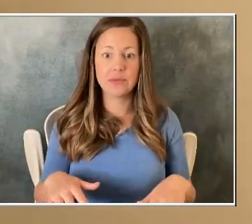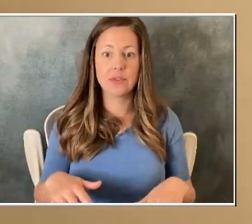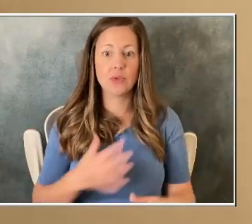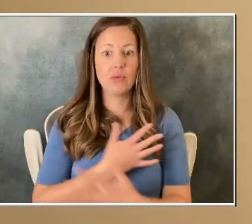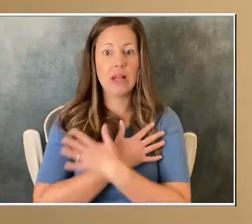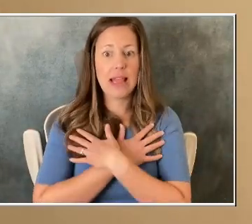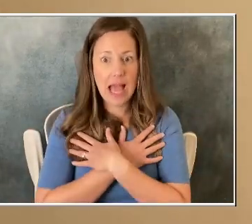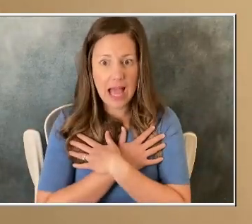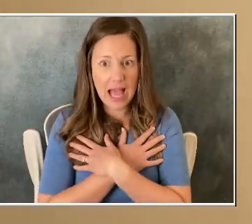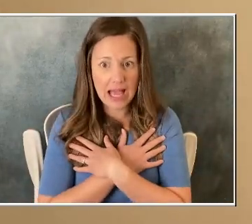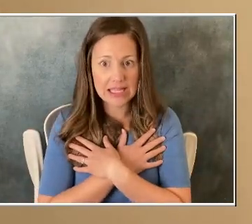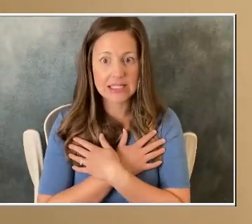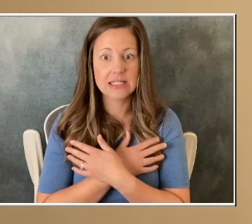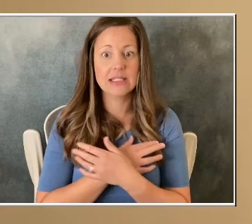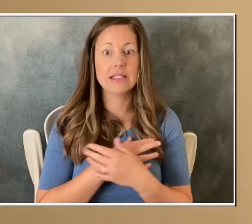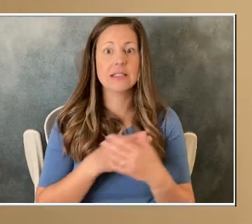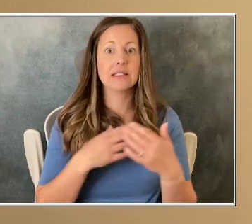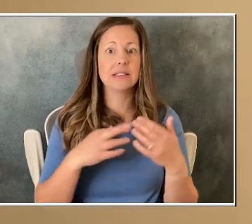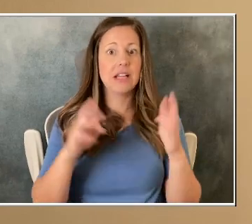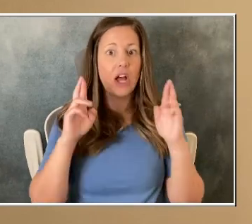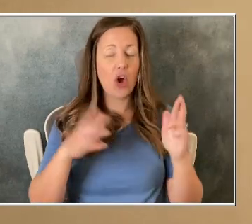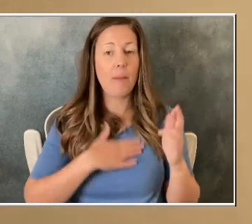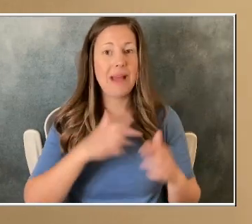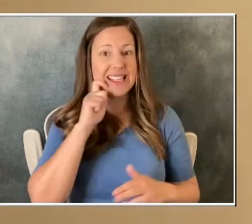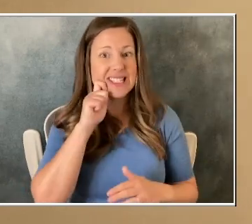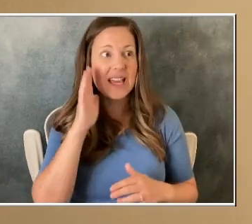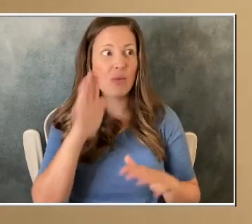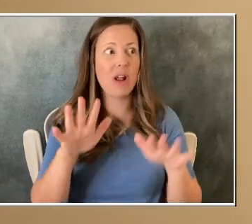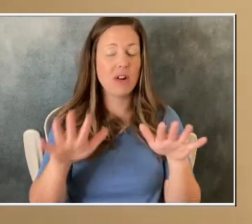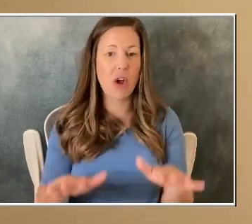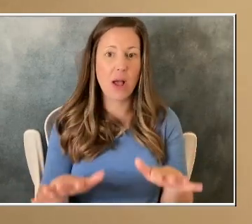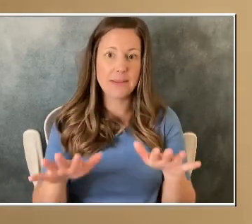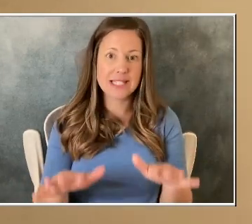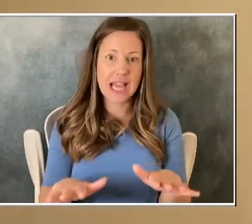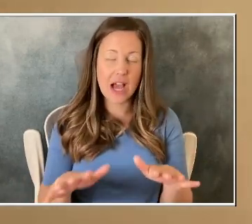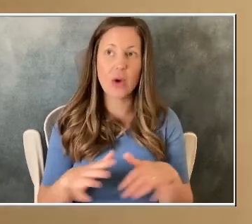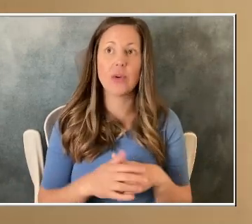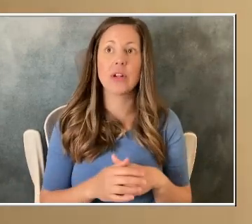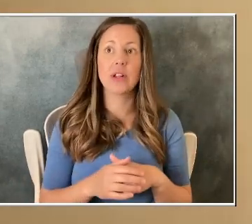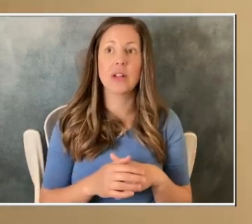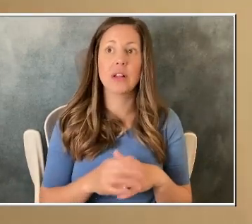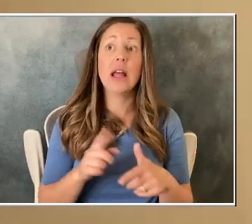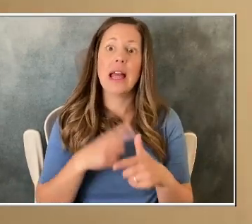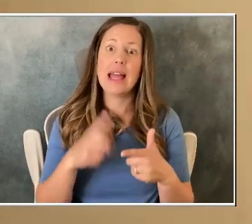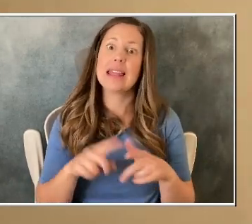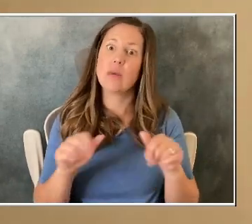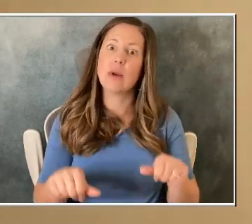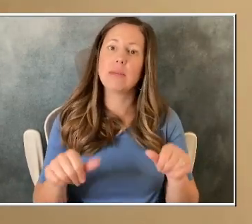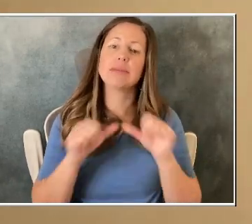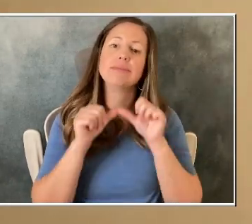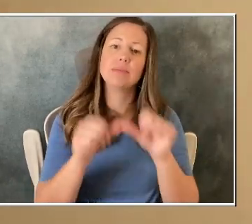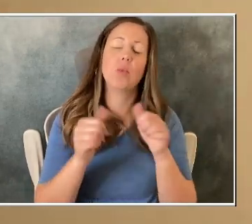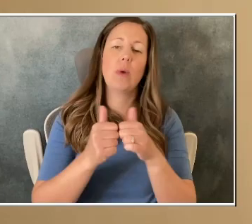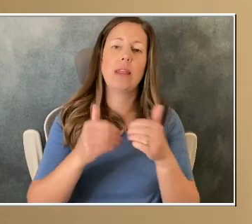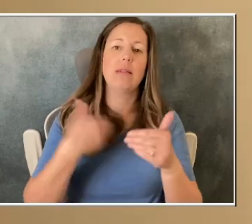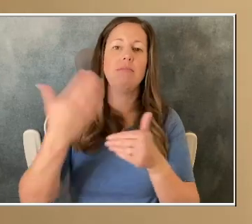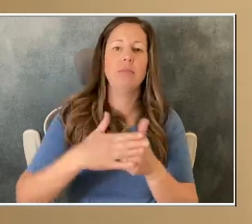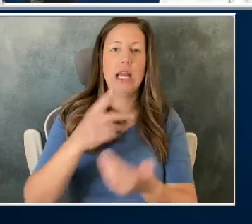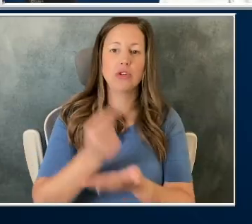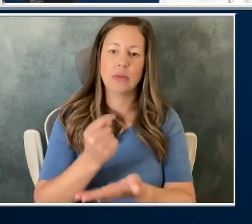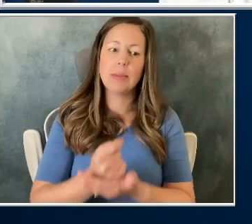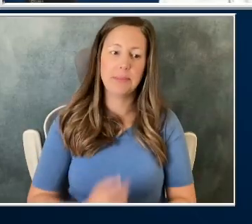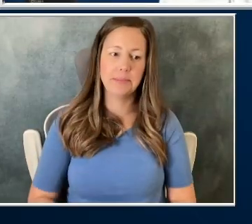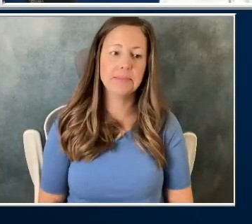relax, kind of hope that my skin would calm down a little bit. And then we were able to progress with my next treatment.